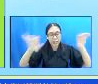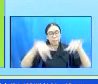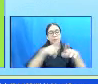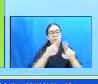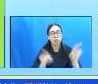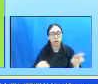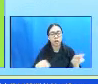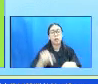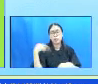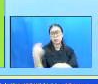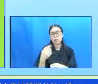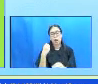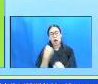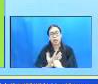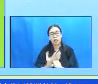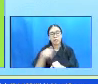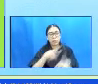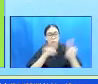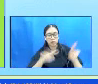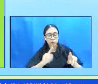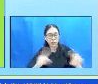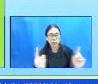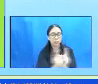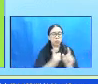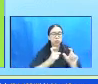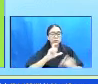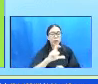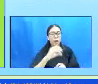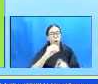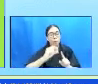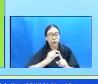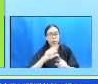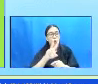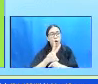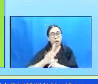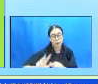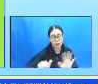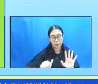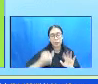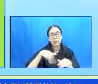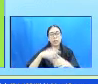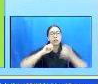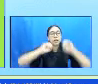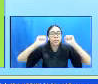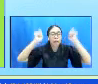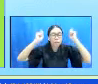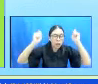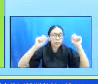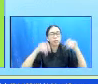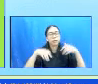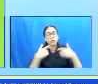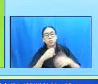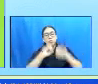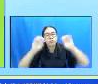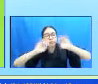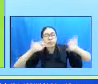campaign to really call for an action for the policymakers to really look at the environmental problems, really to ask them